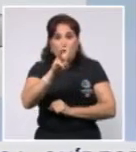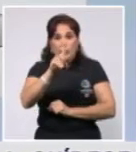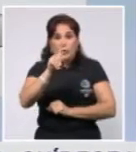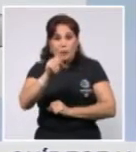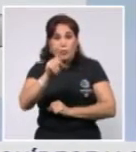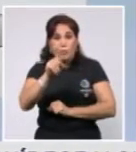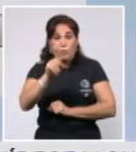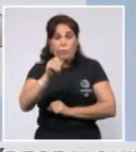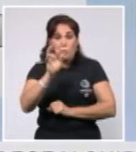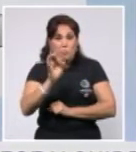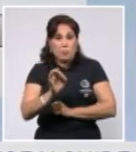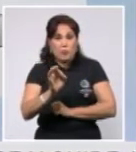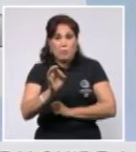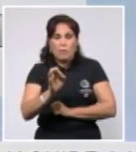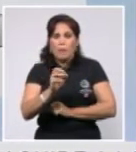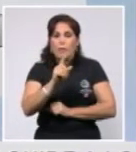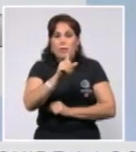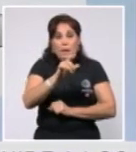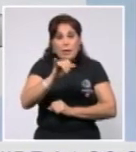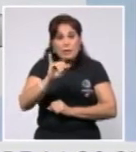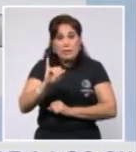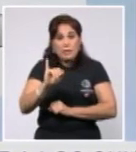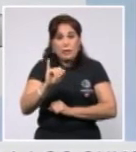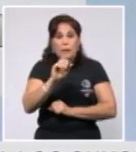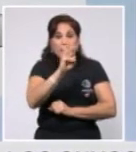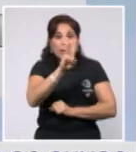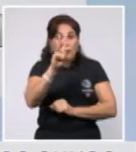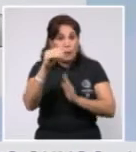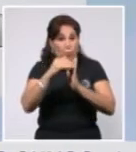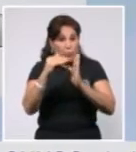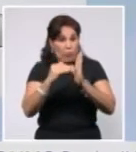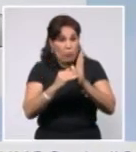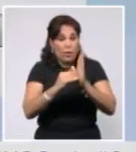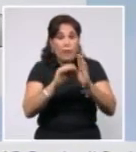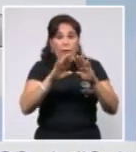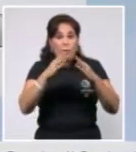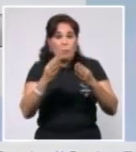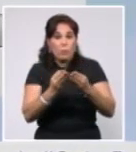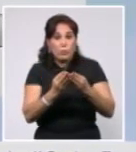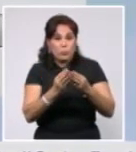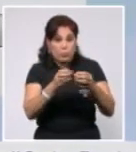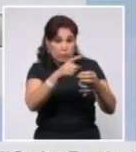106,270 new cases yesterday, for a total of